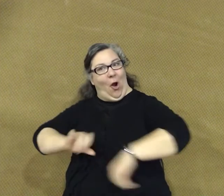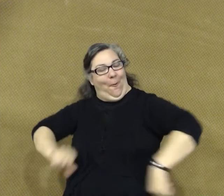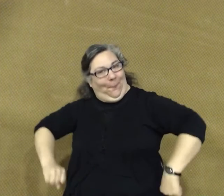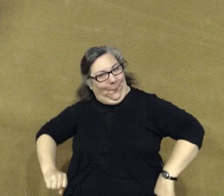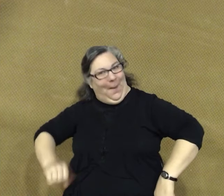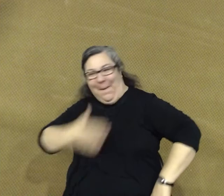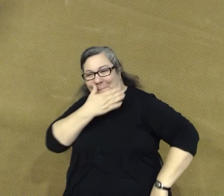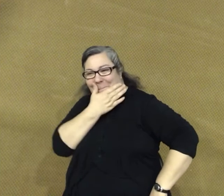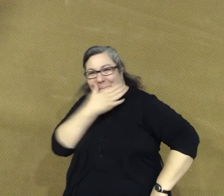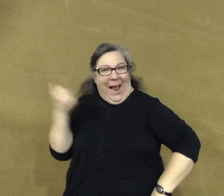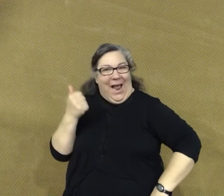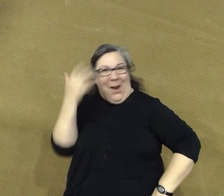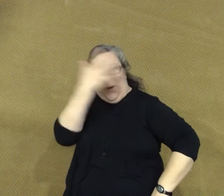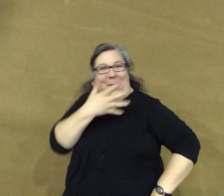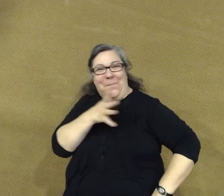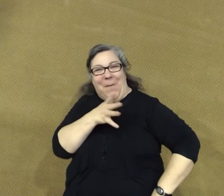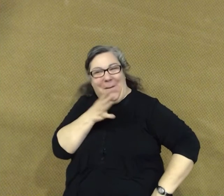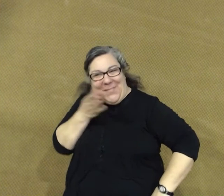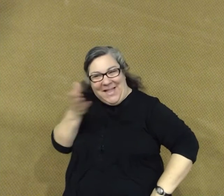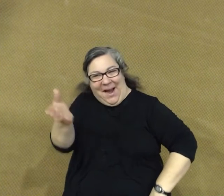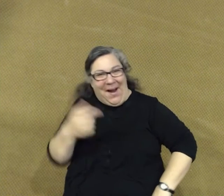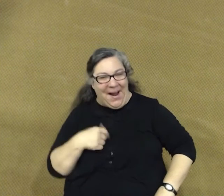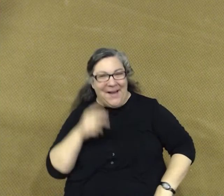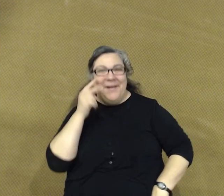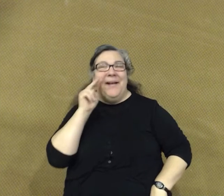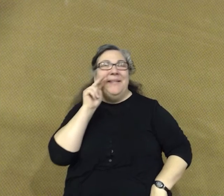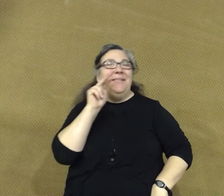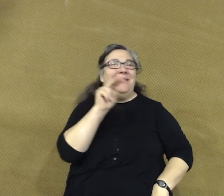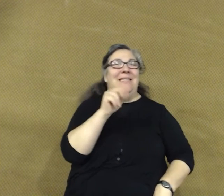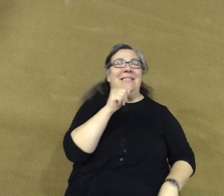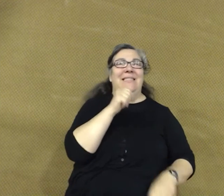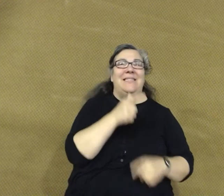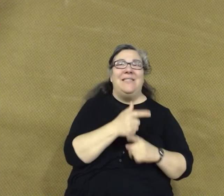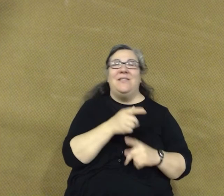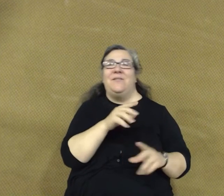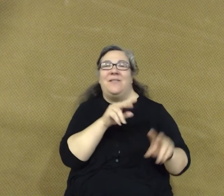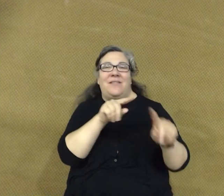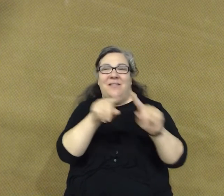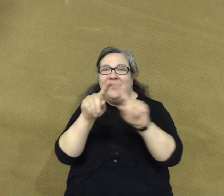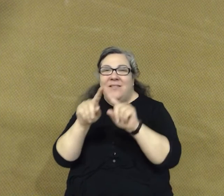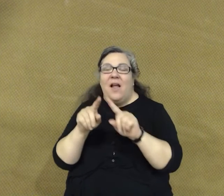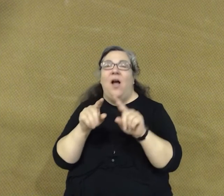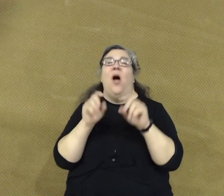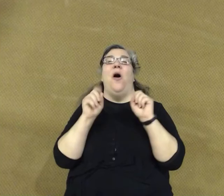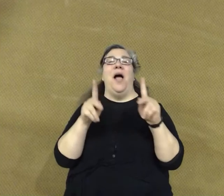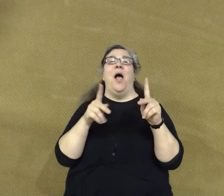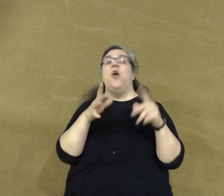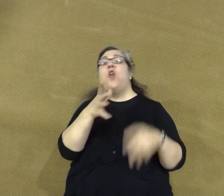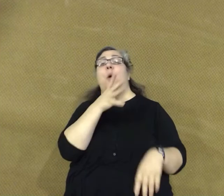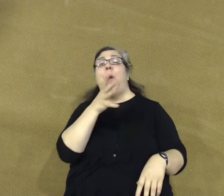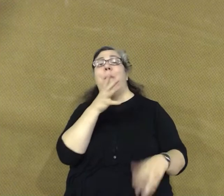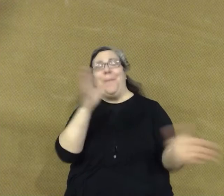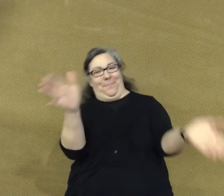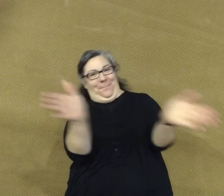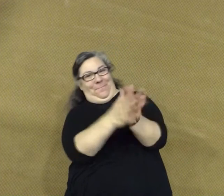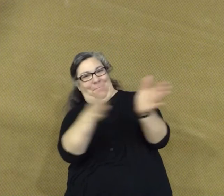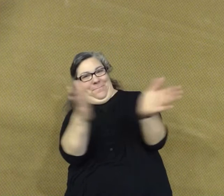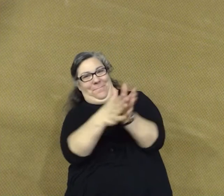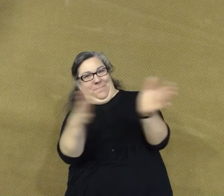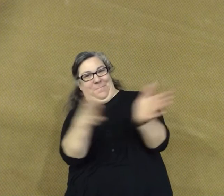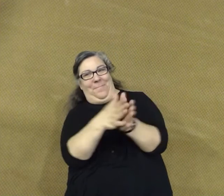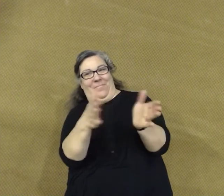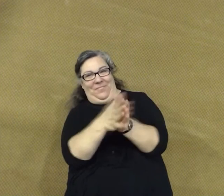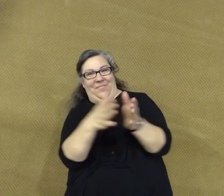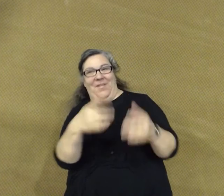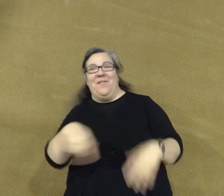best looking mama up there. I'm looking at her right there. And I see Sister Hibbler. Amen. So one more time, give mama a big hand right where you